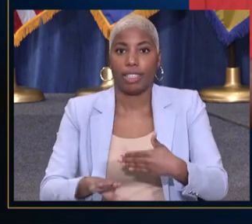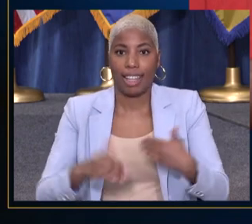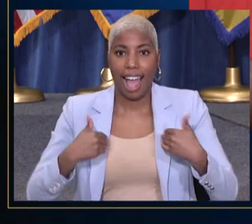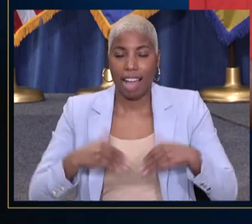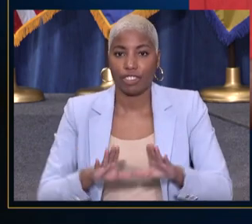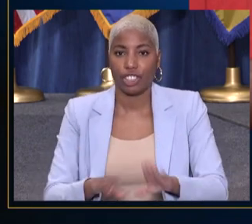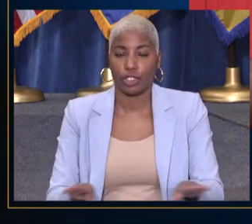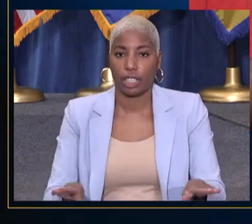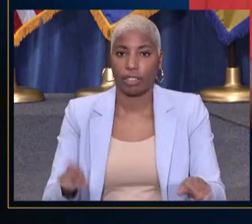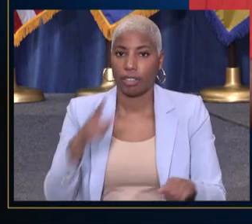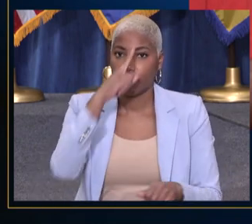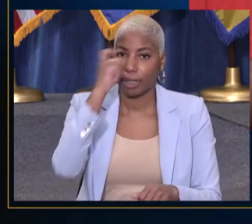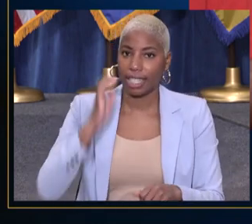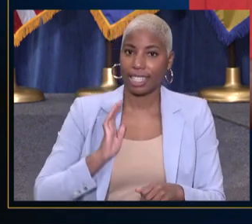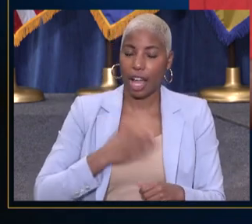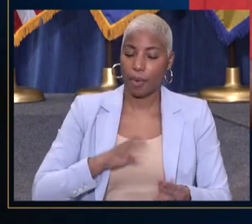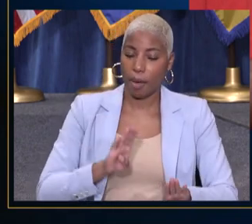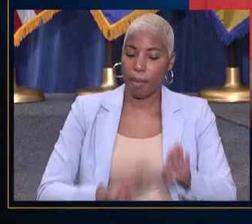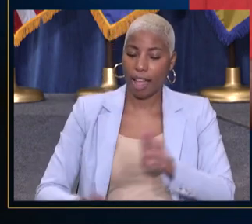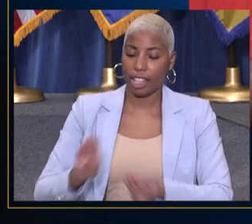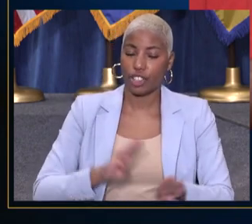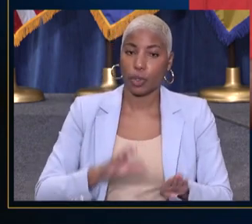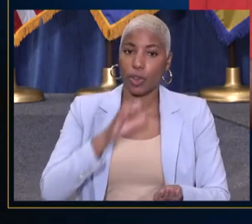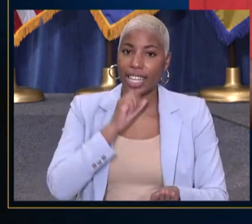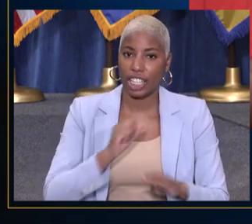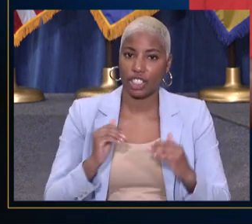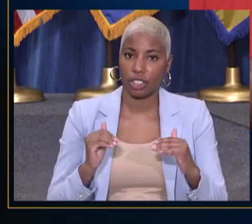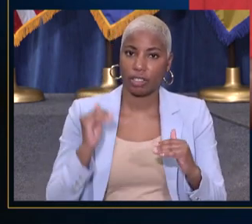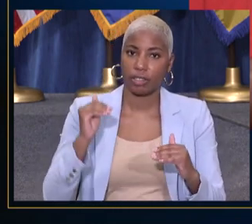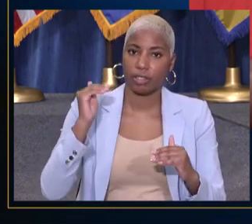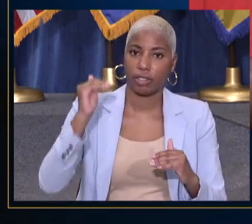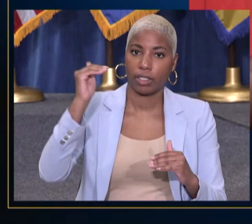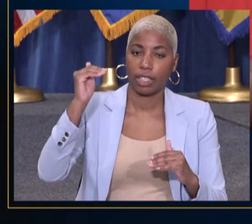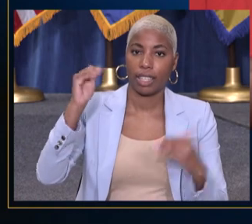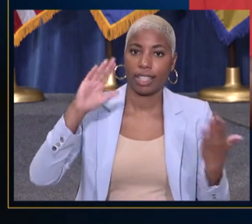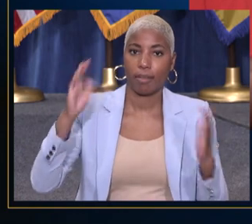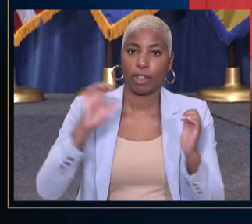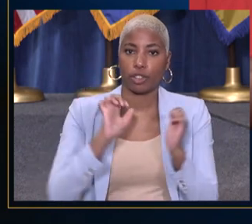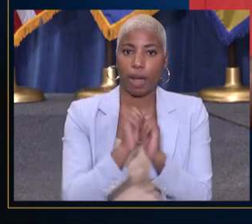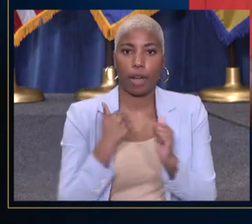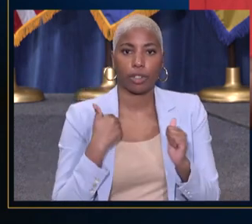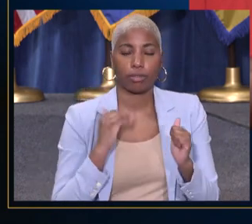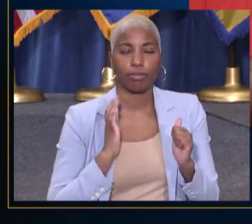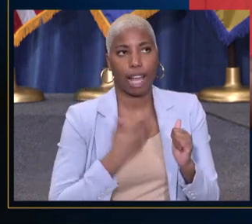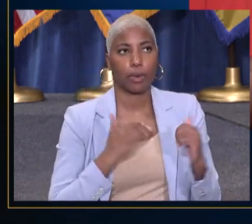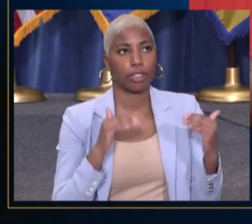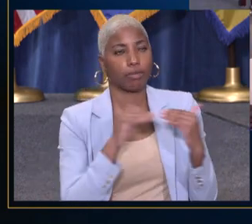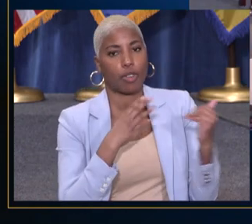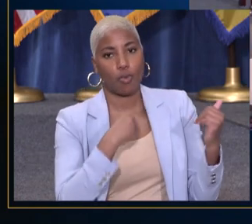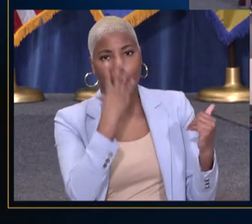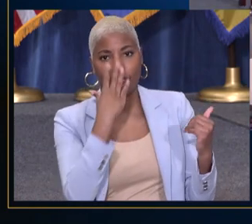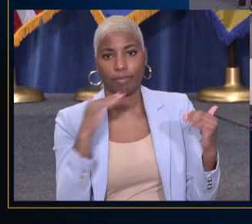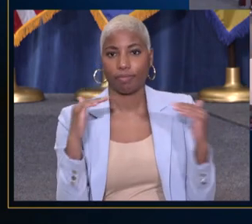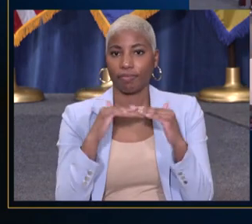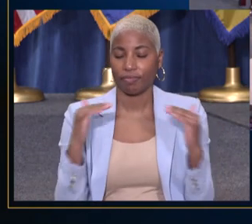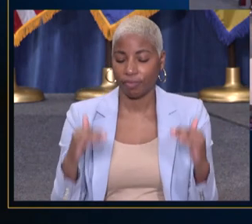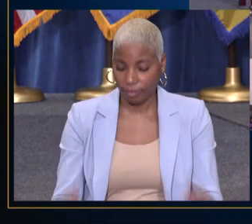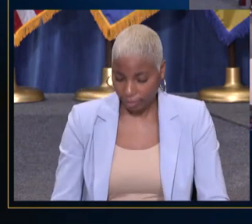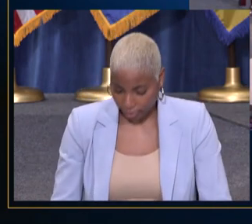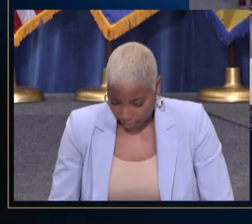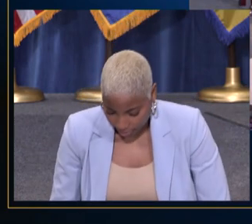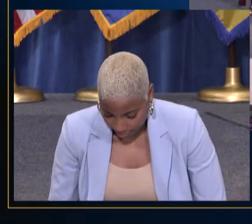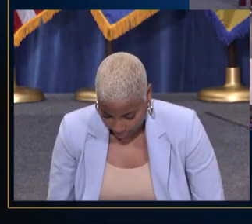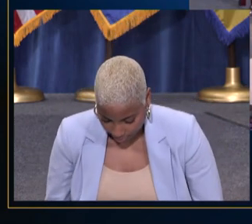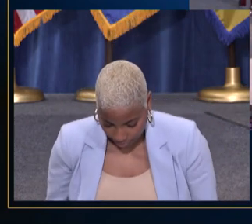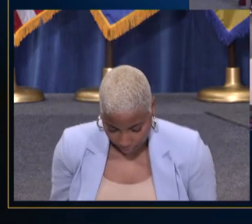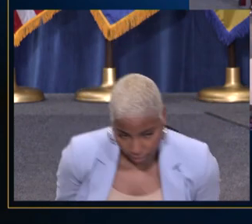because we are biologically aged further along than our companions, white counterparts. I